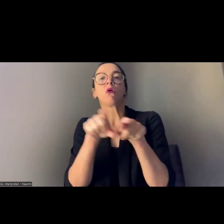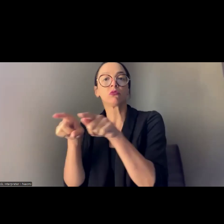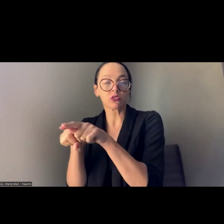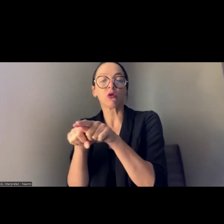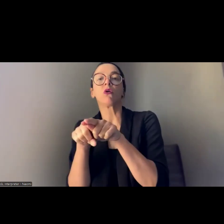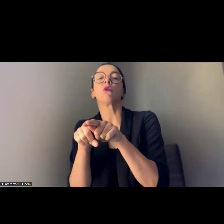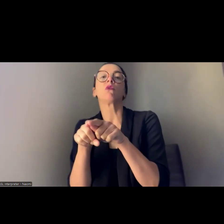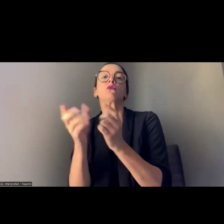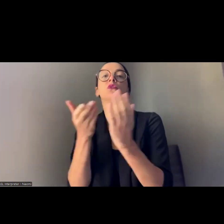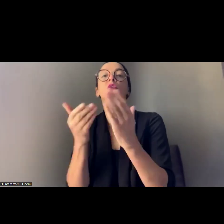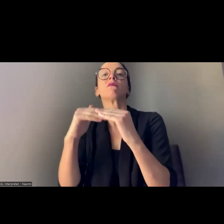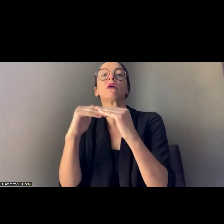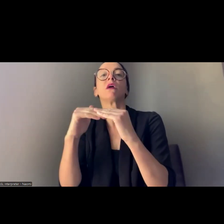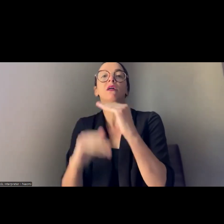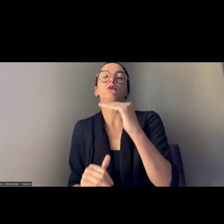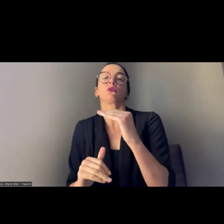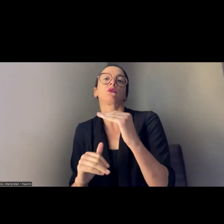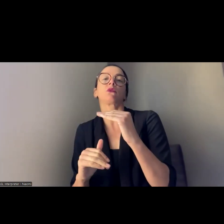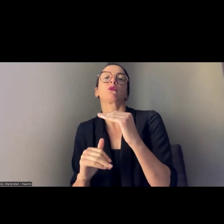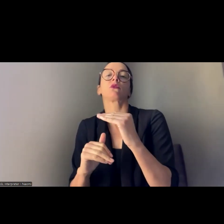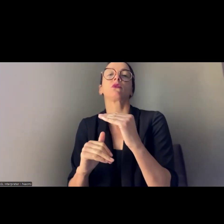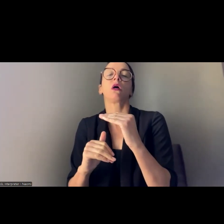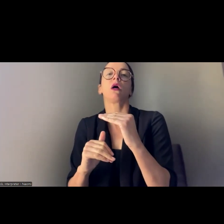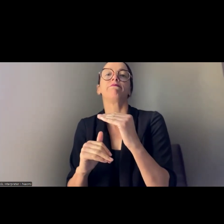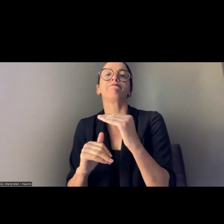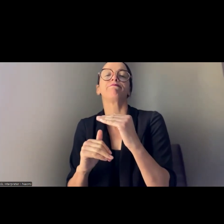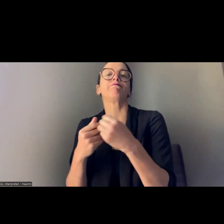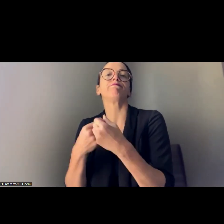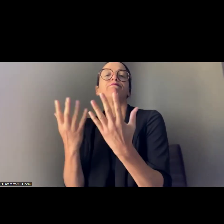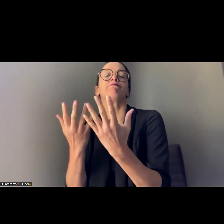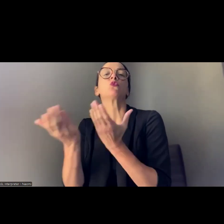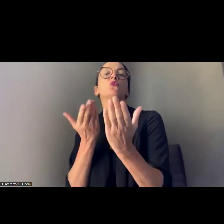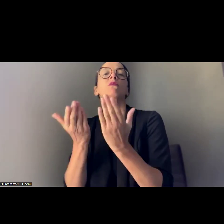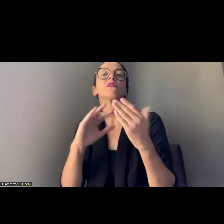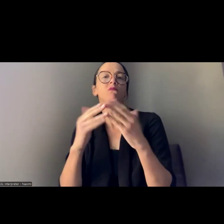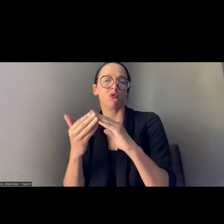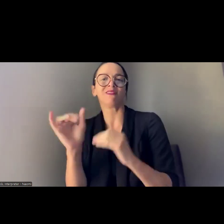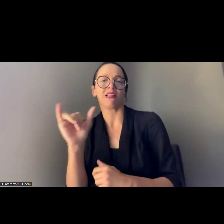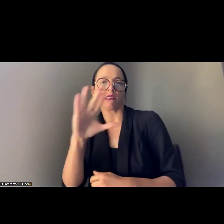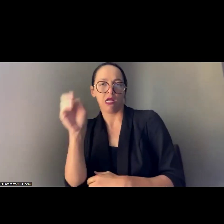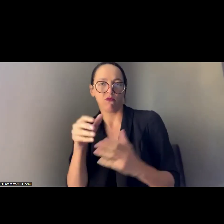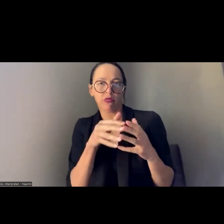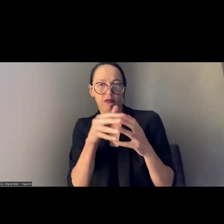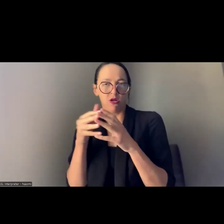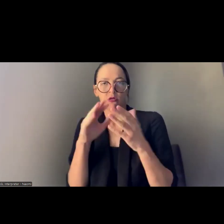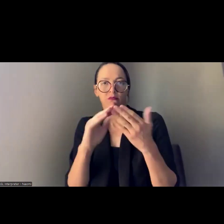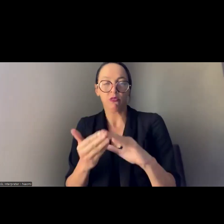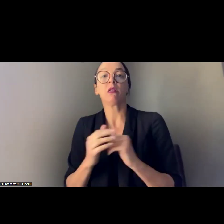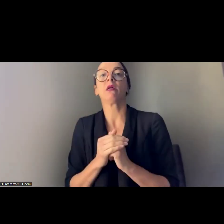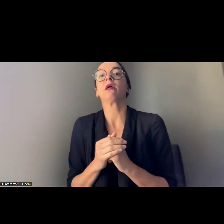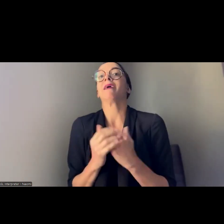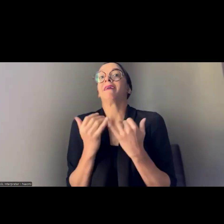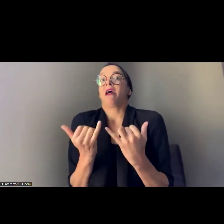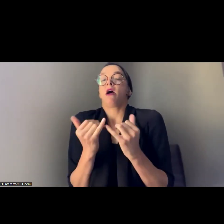And what I'm passionate about is linguistic competency, because that term is thrown out a